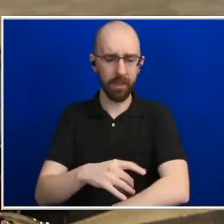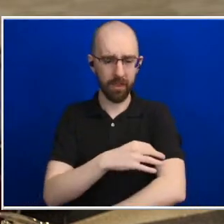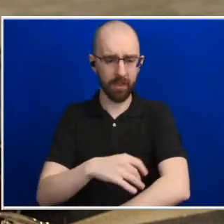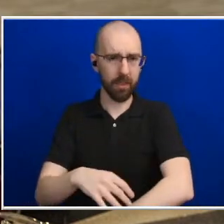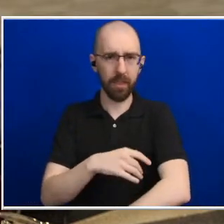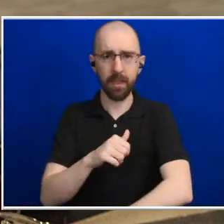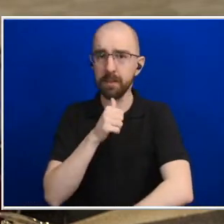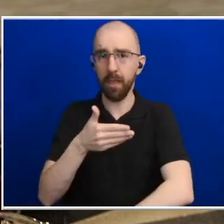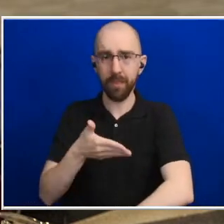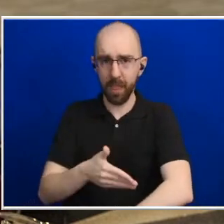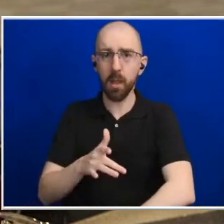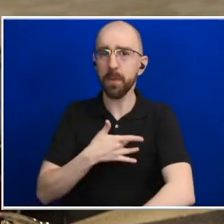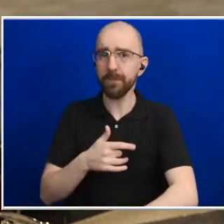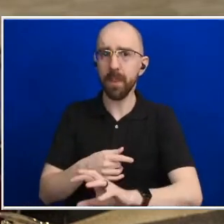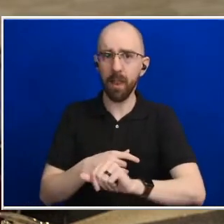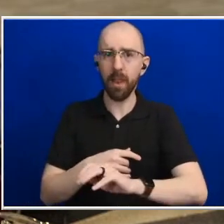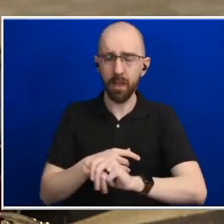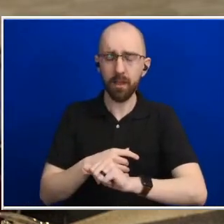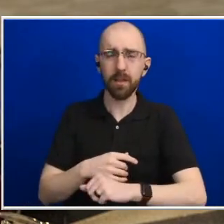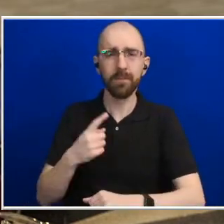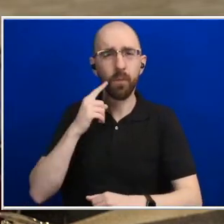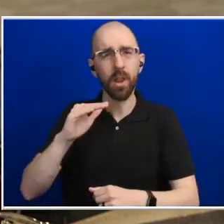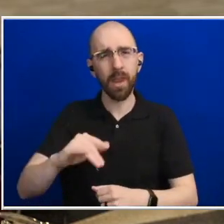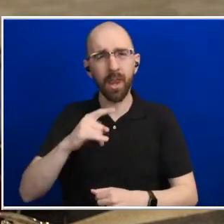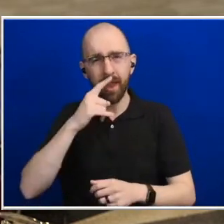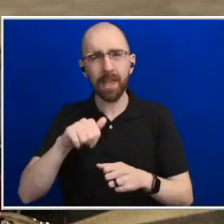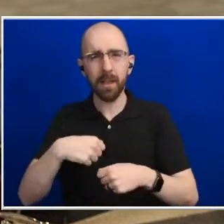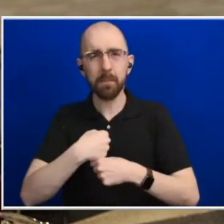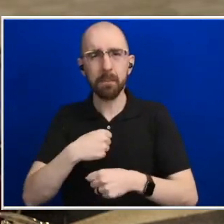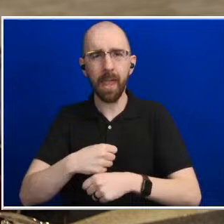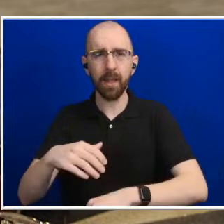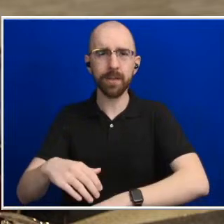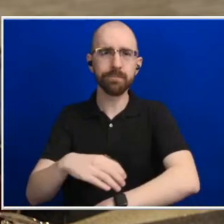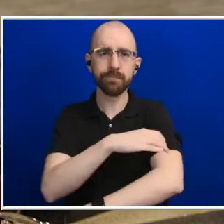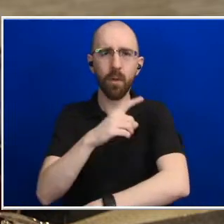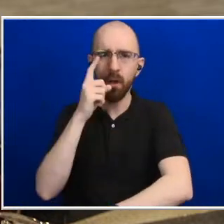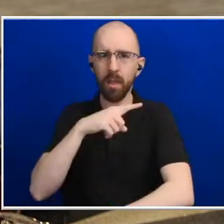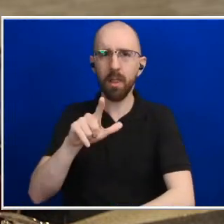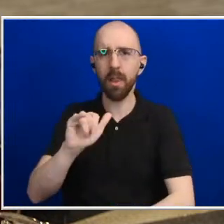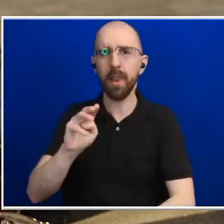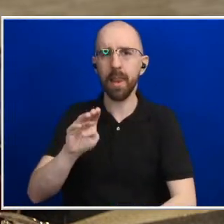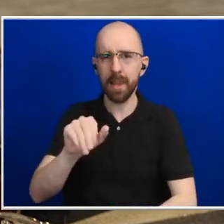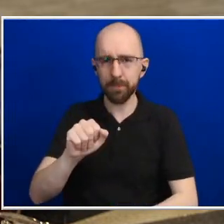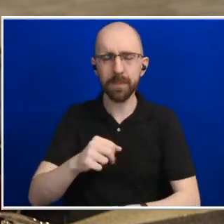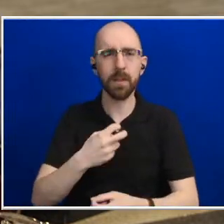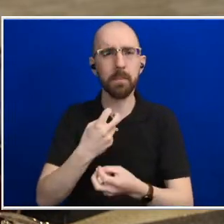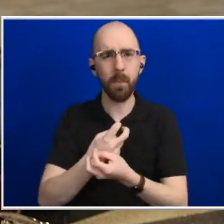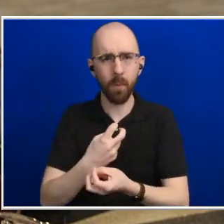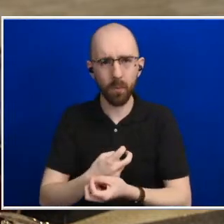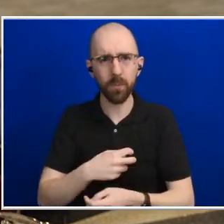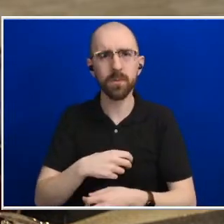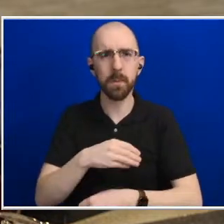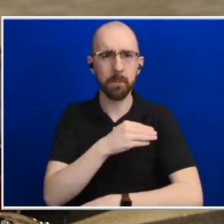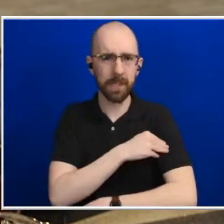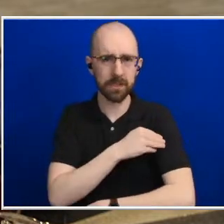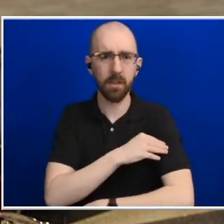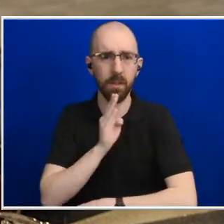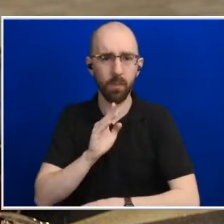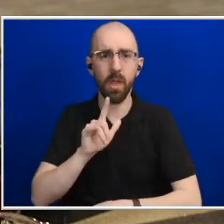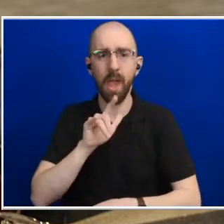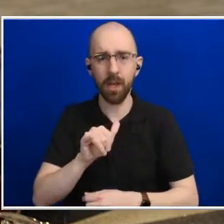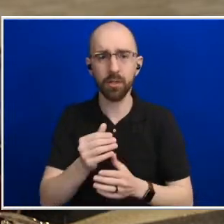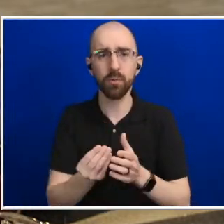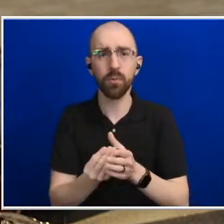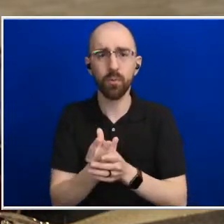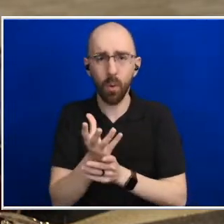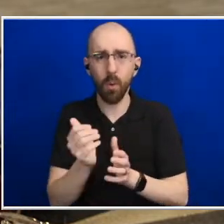for the little kids prosthetics or artificial limbs, artificial bones, artificial muscles that will actually grow with the patient as